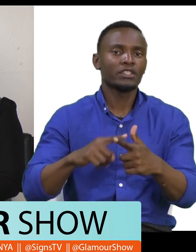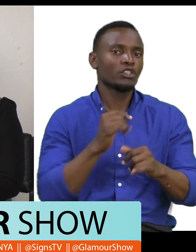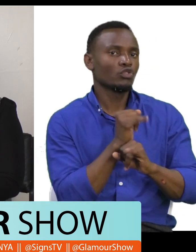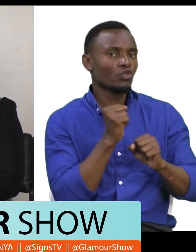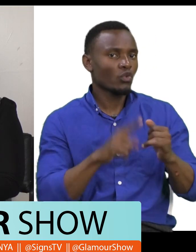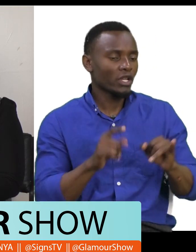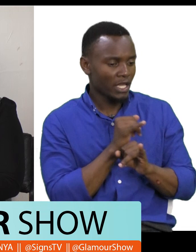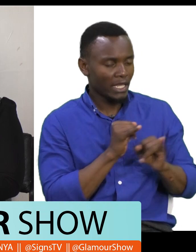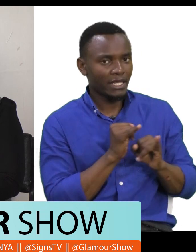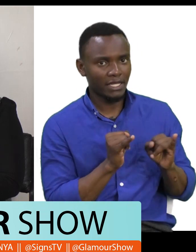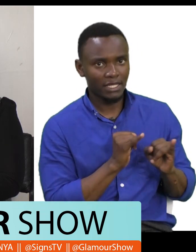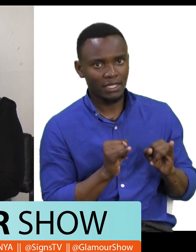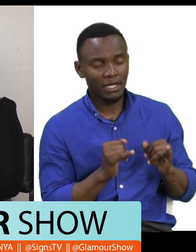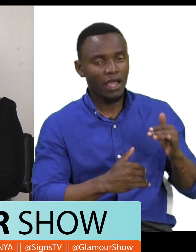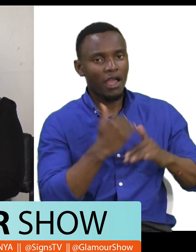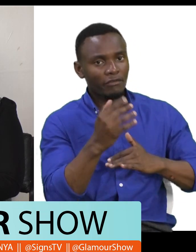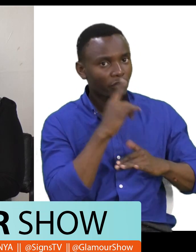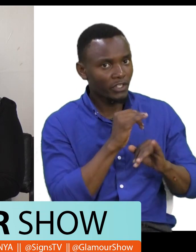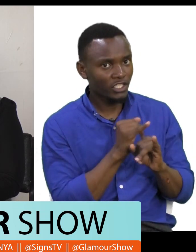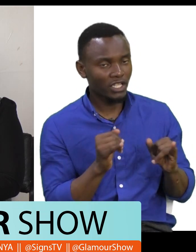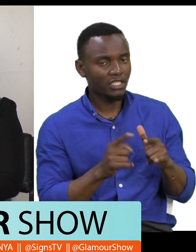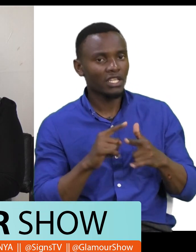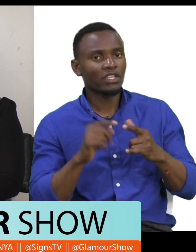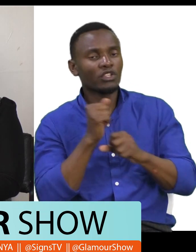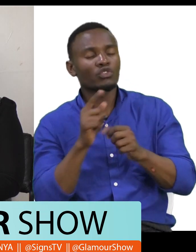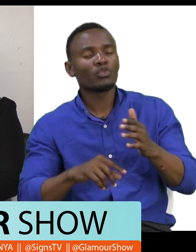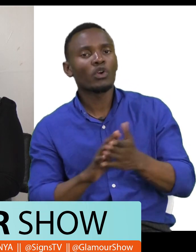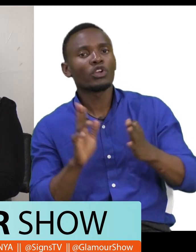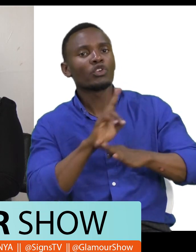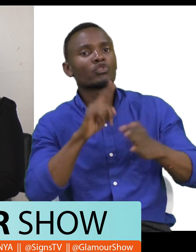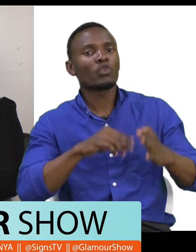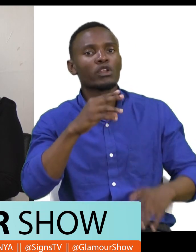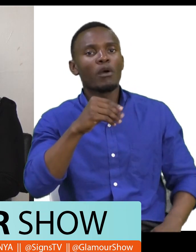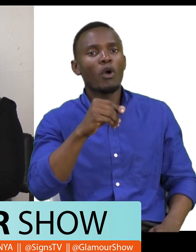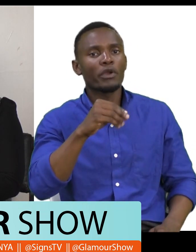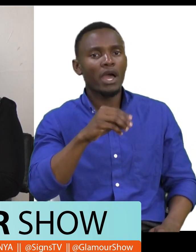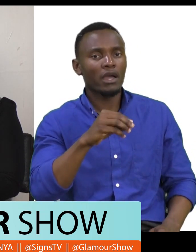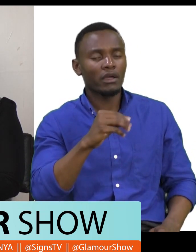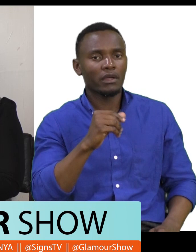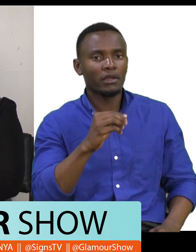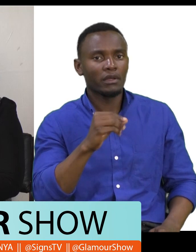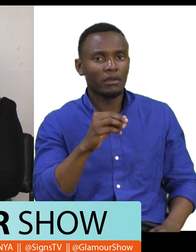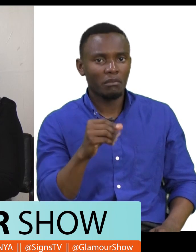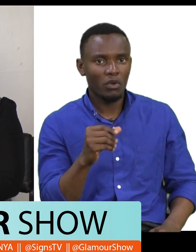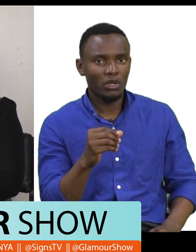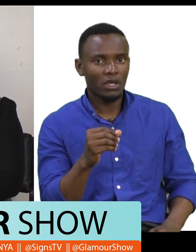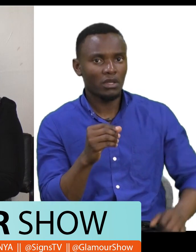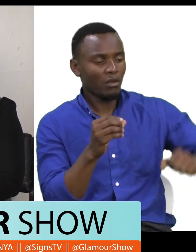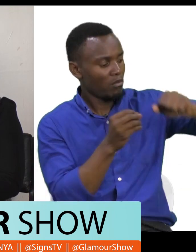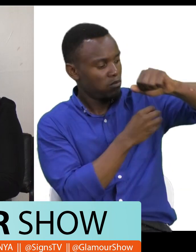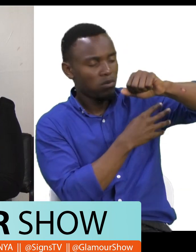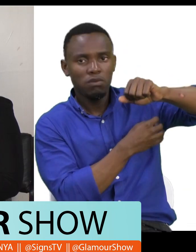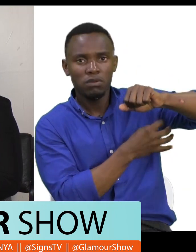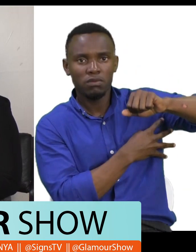out cleansing. So after cleansing, you'll apply a talcum powder. A talcum powder